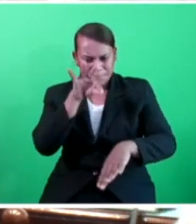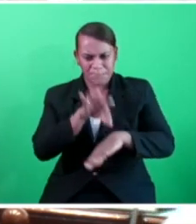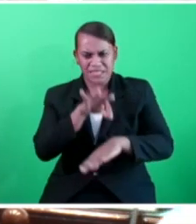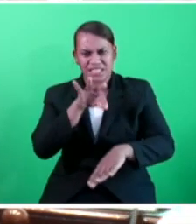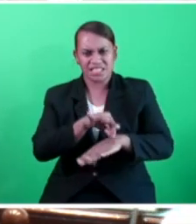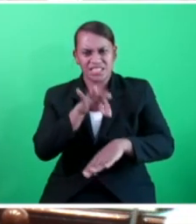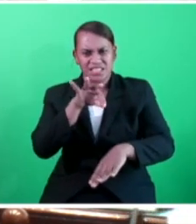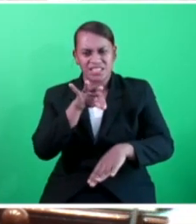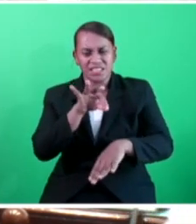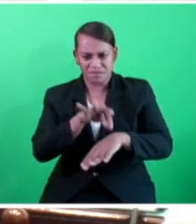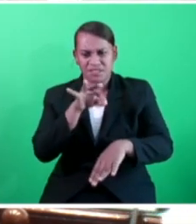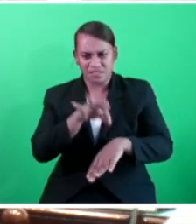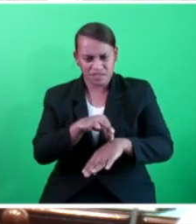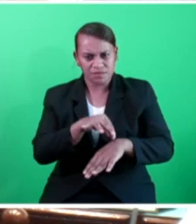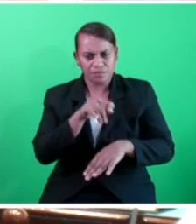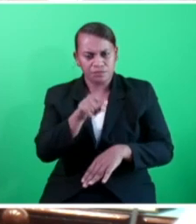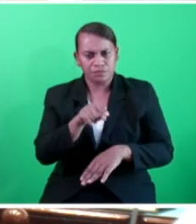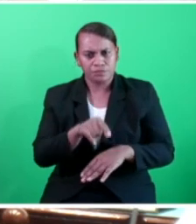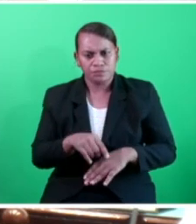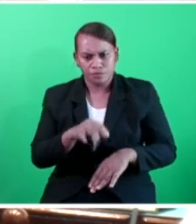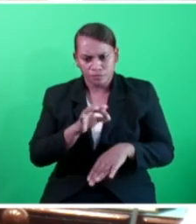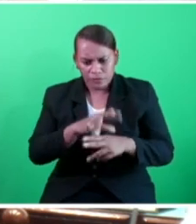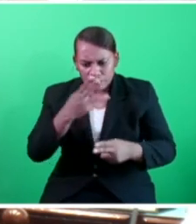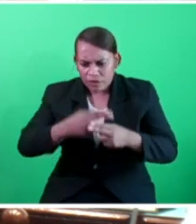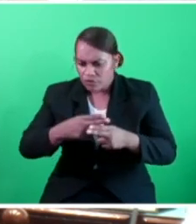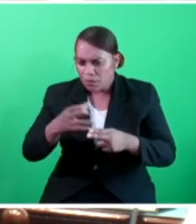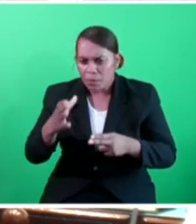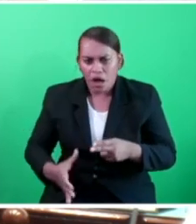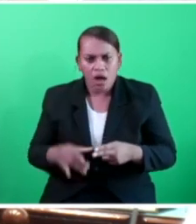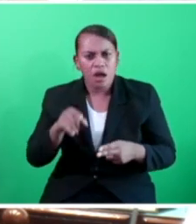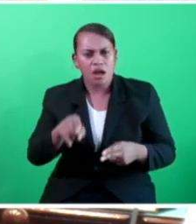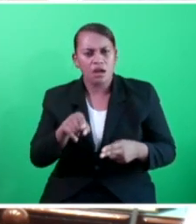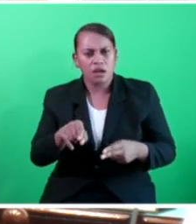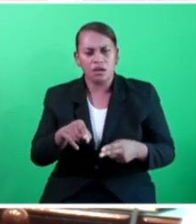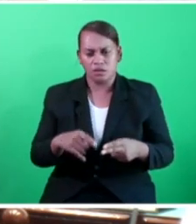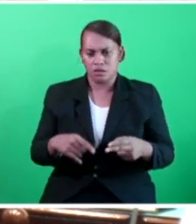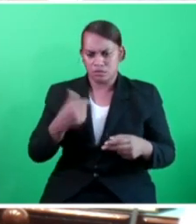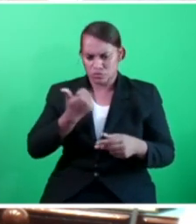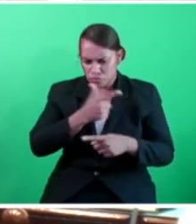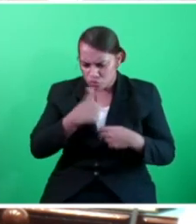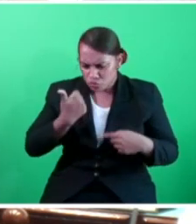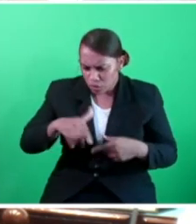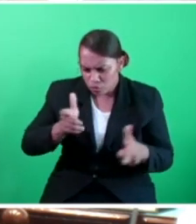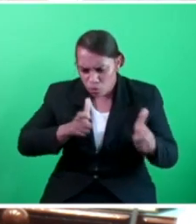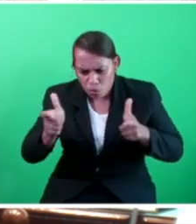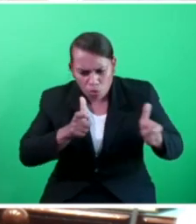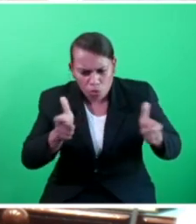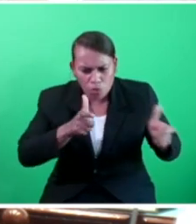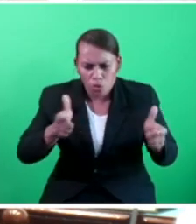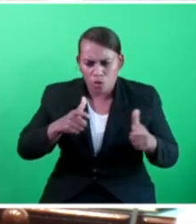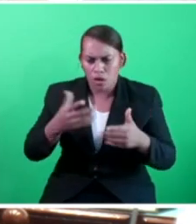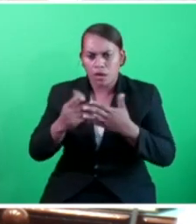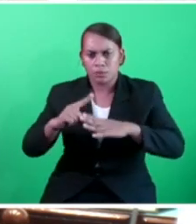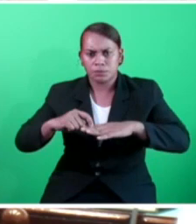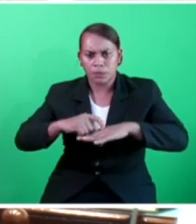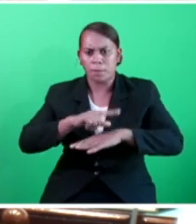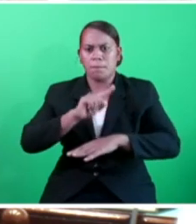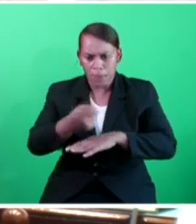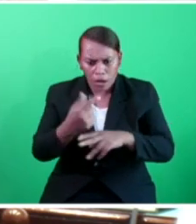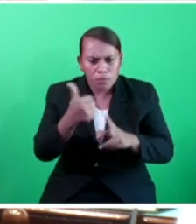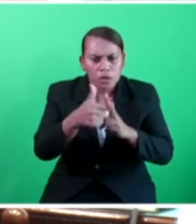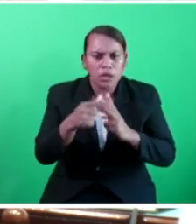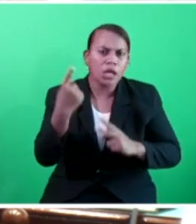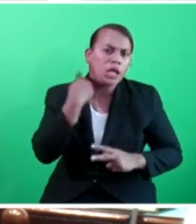other insect pests, it was also killing bees and therefore affecting bee farming. And for bee